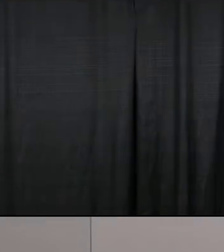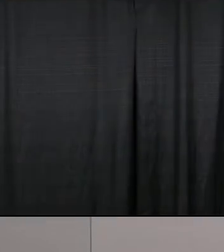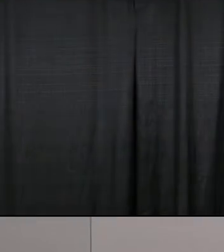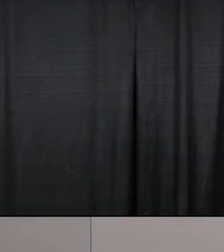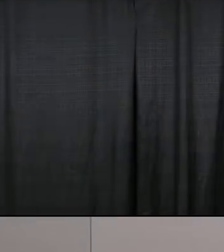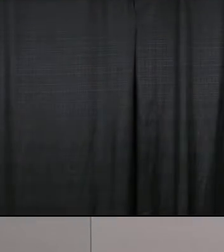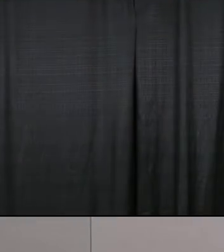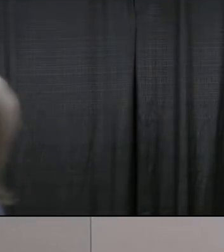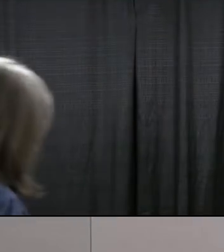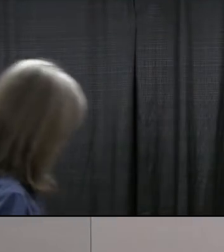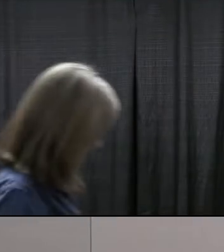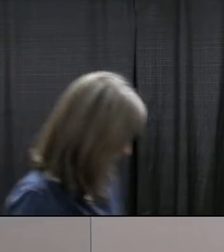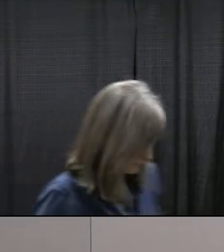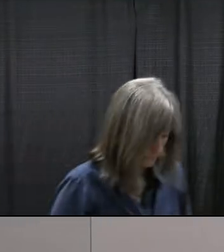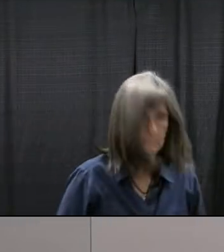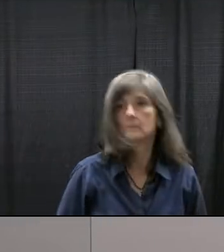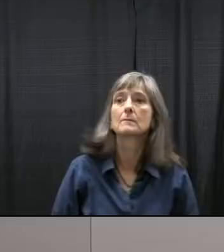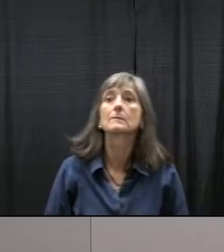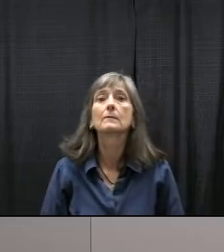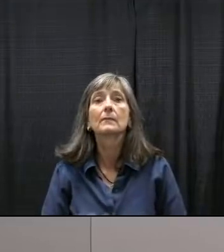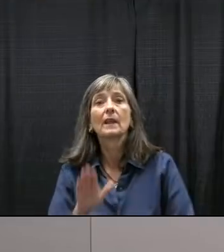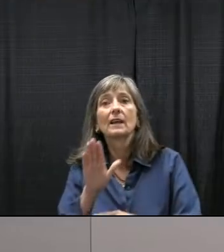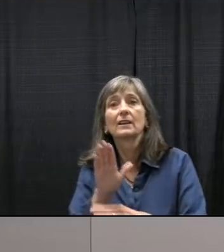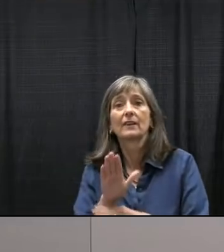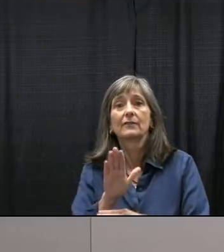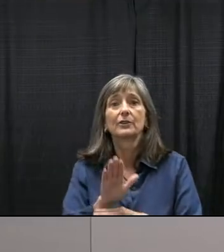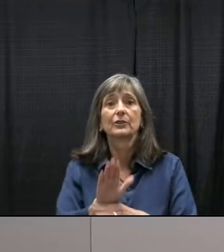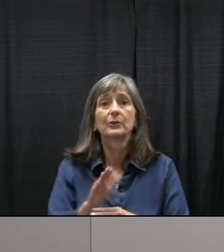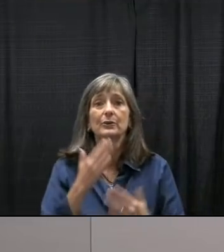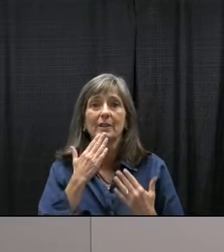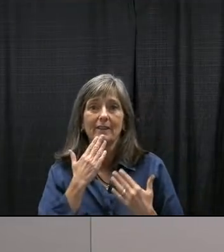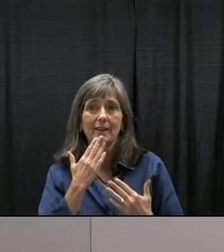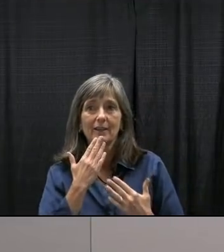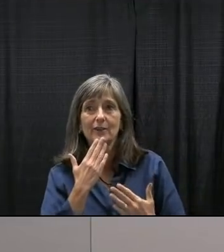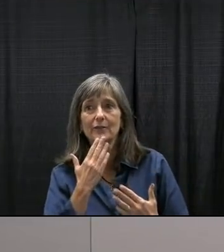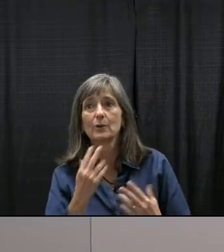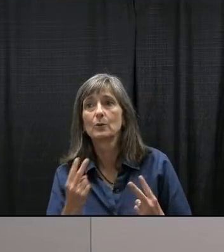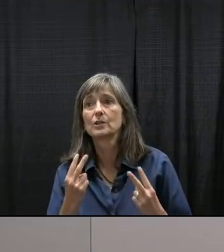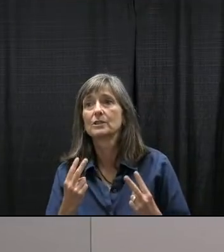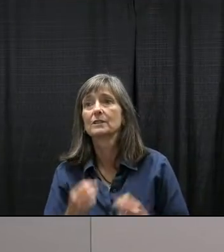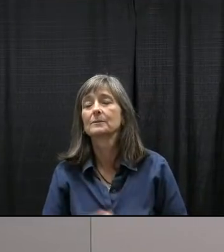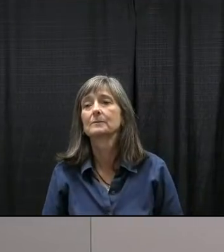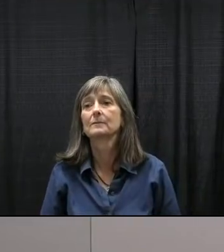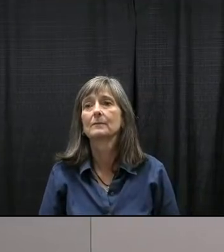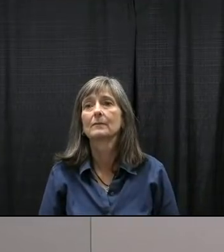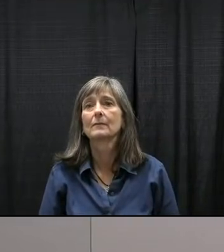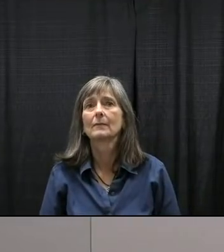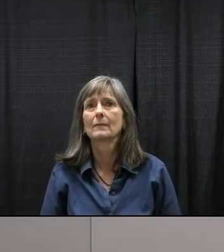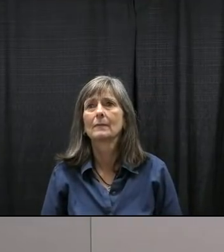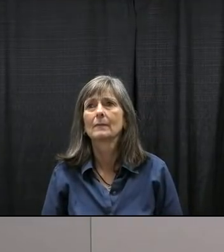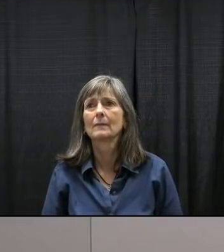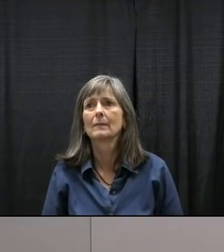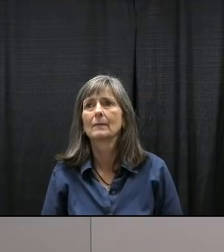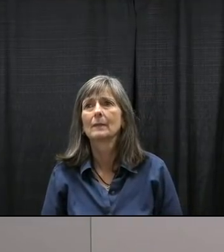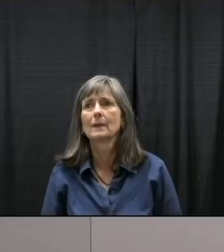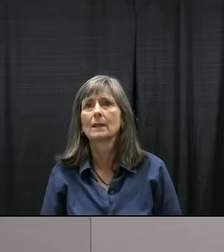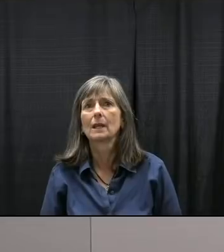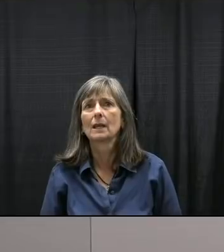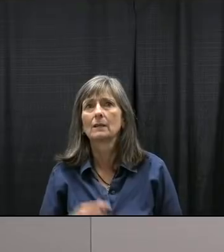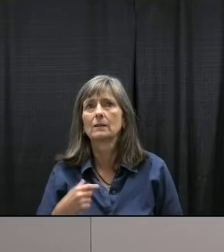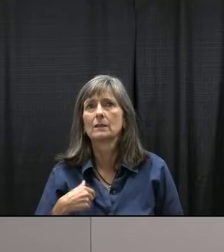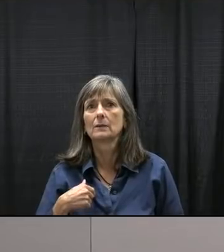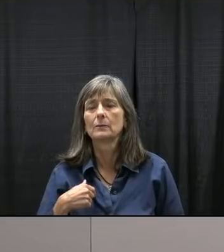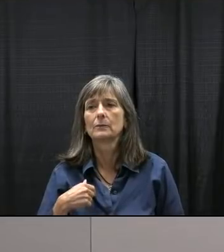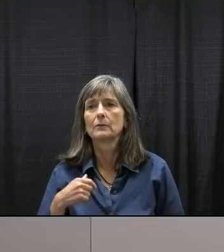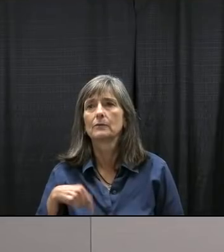Good afternoon, everyone, and thanks, Mr. Hackey, for giving our predictive analytics team a chance to be here at the briefing. It's a